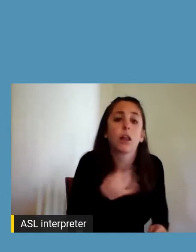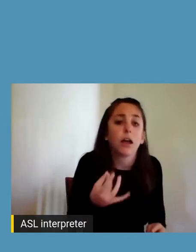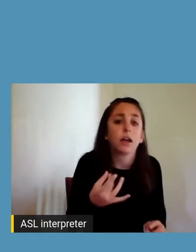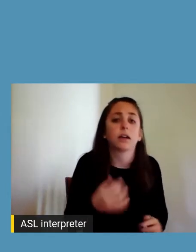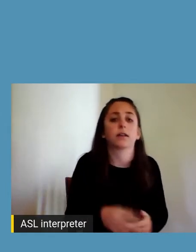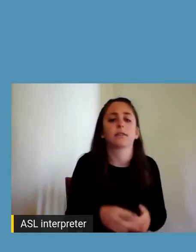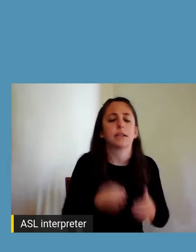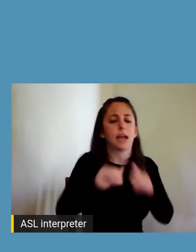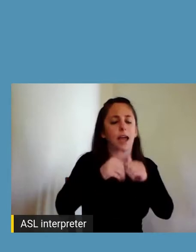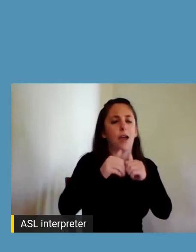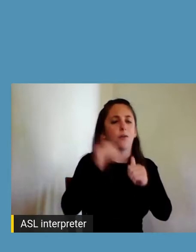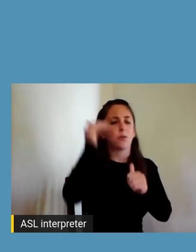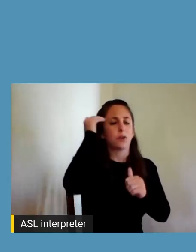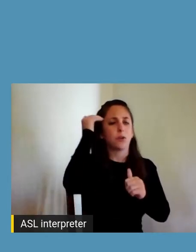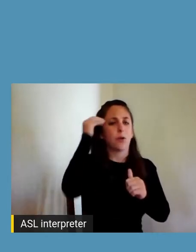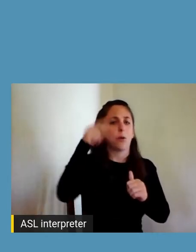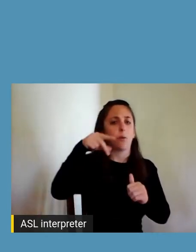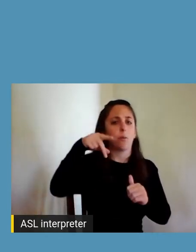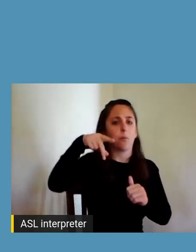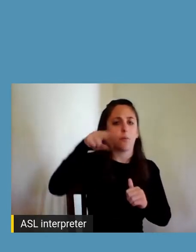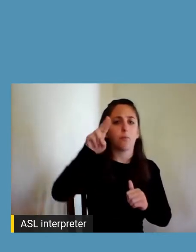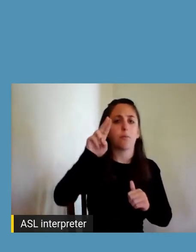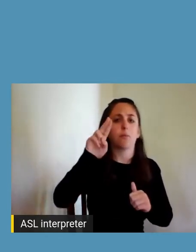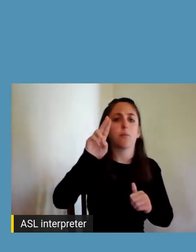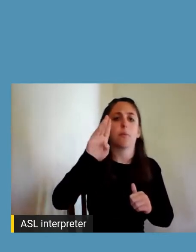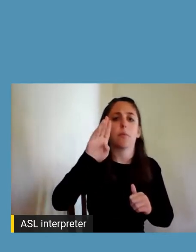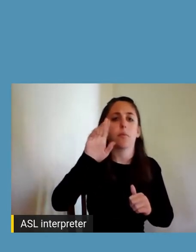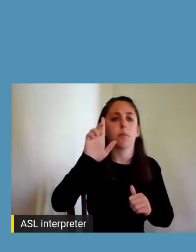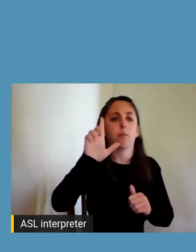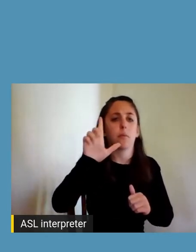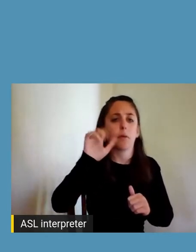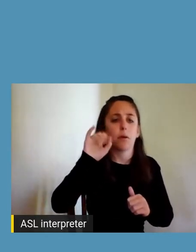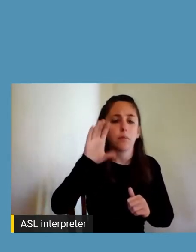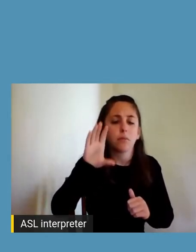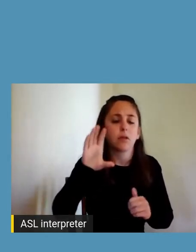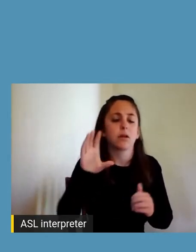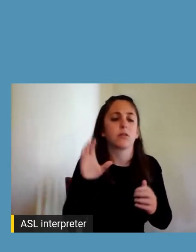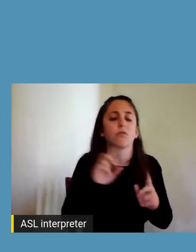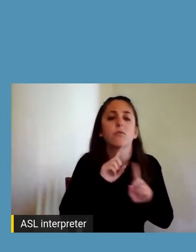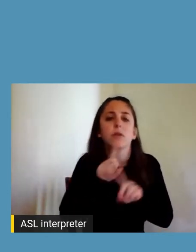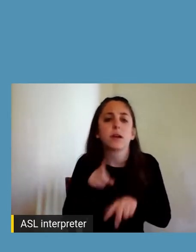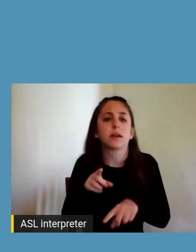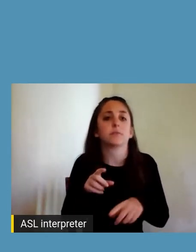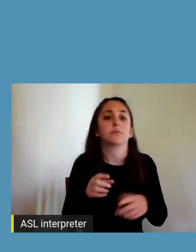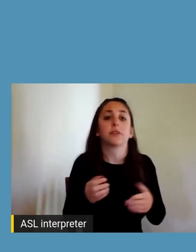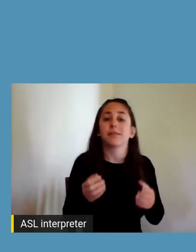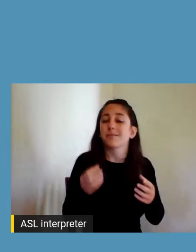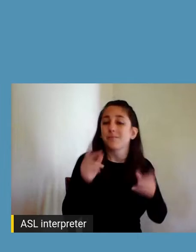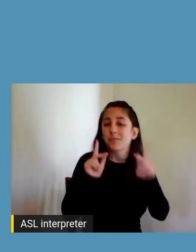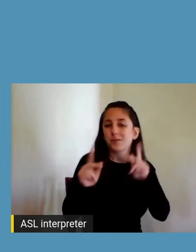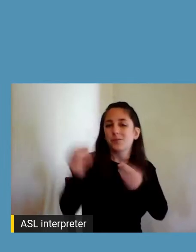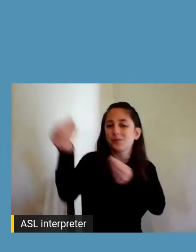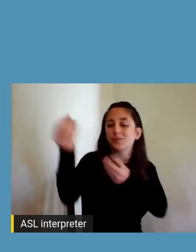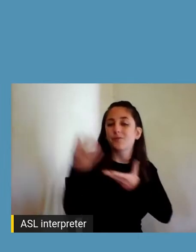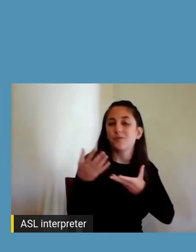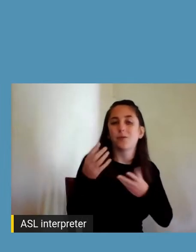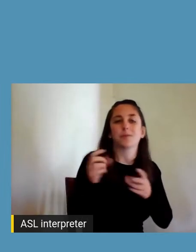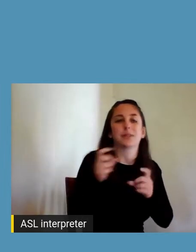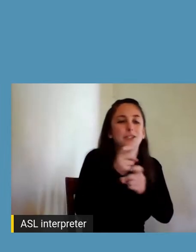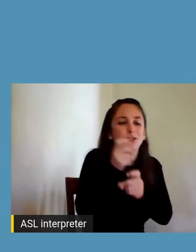My family and friends often say that I repeat jokes too many times. My colleagues at work have also started